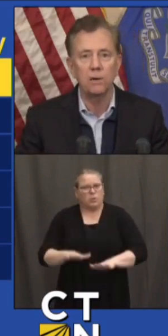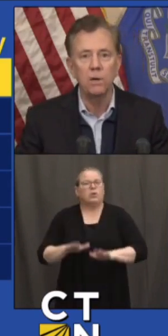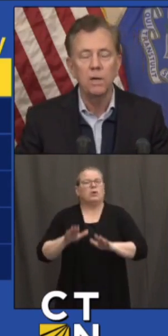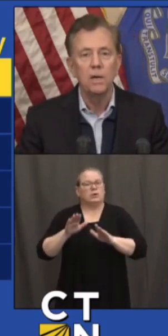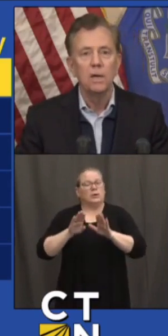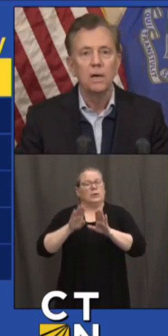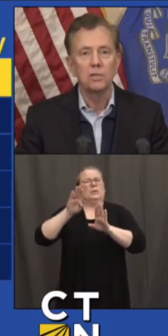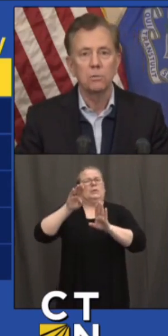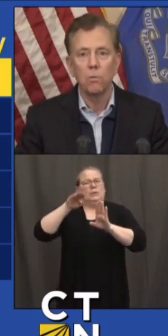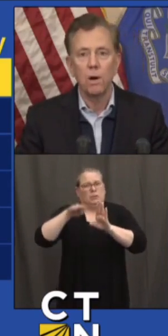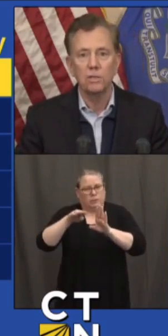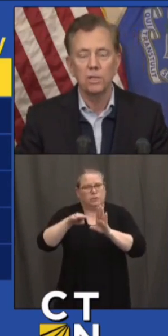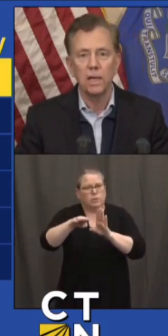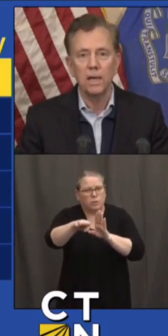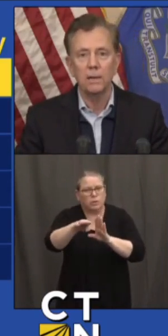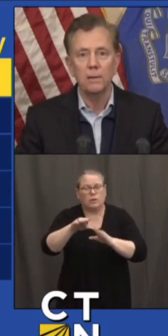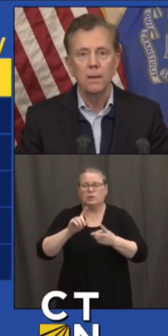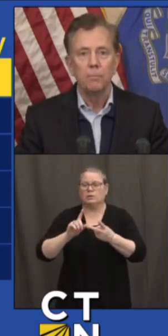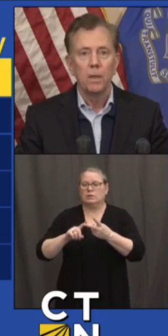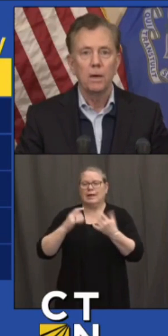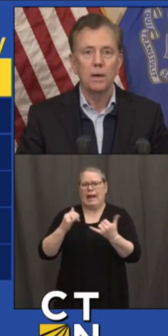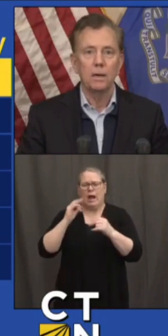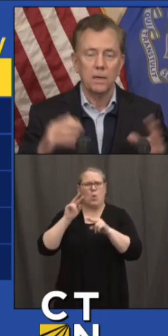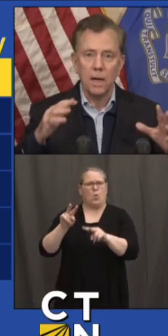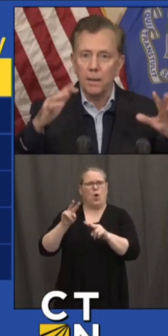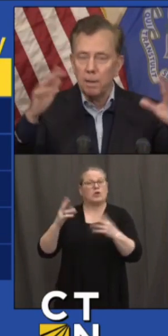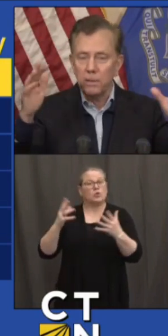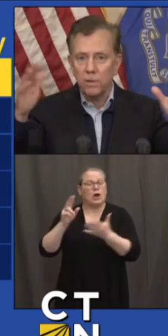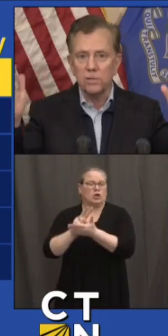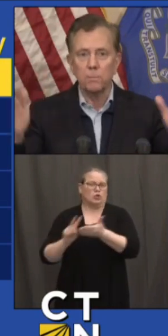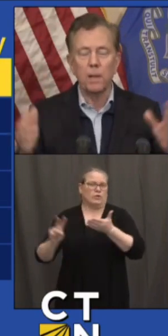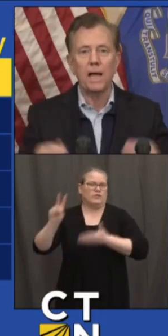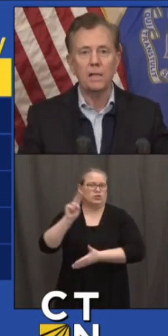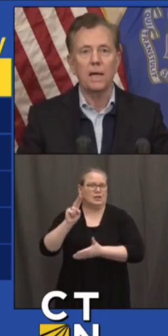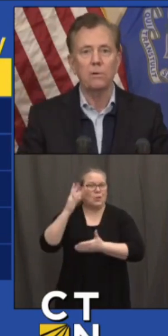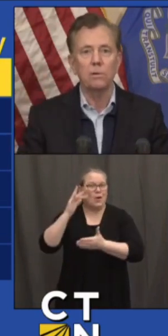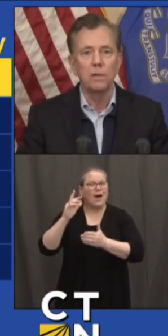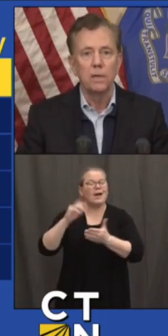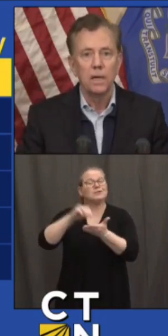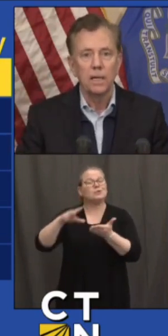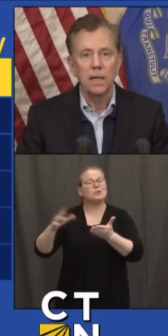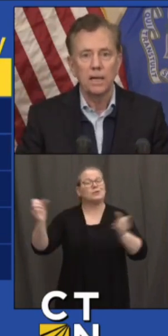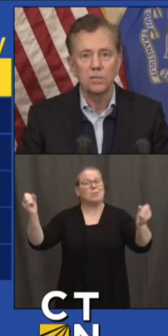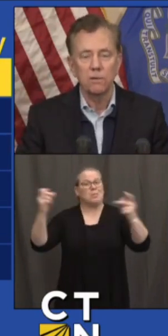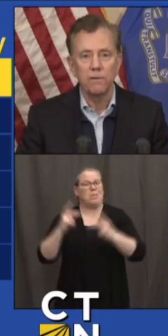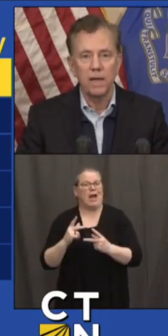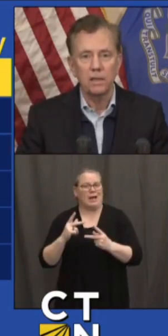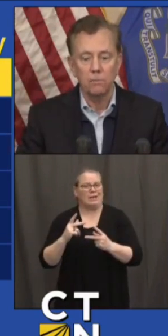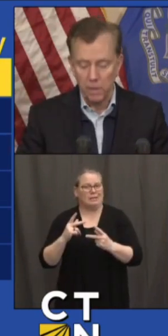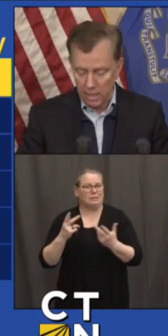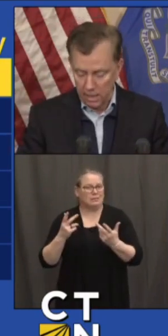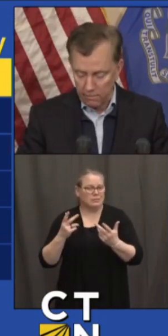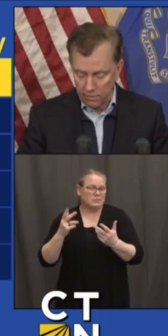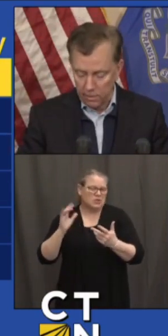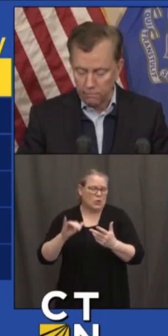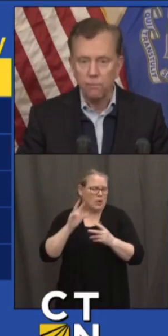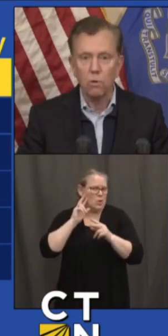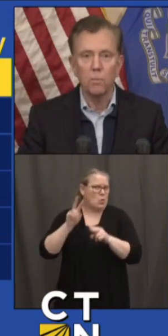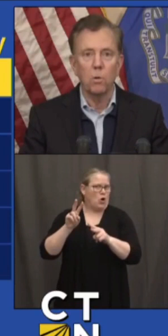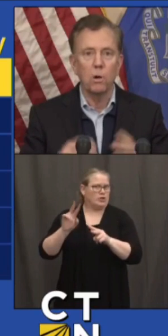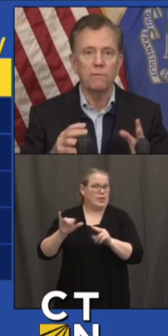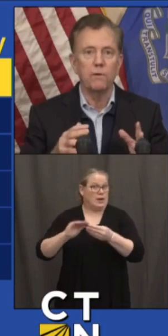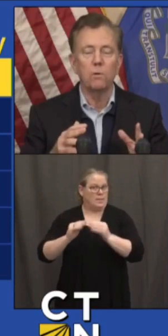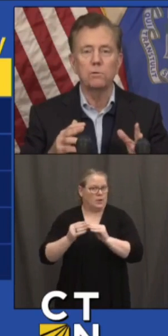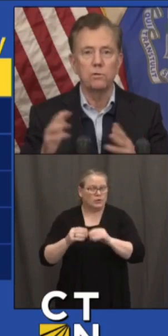right now, so we're watching that. There is a black cloud, and that is the fact that we have